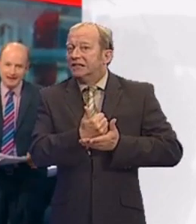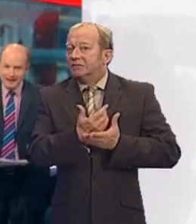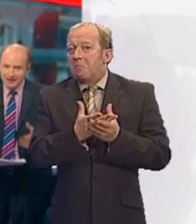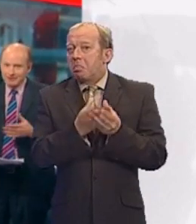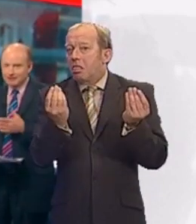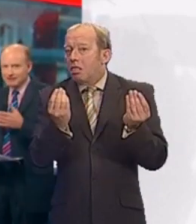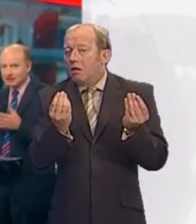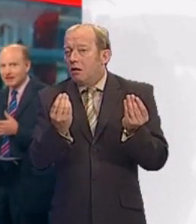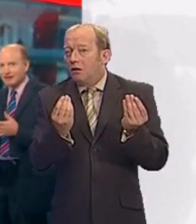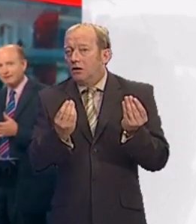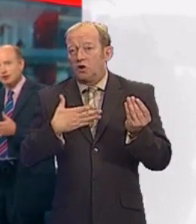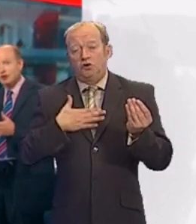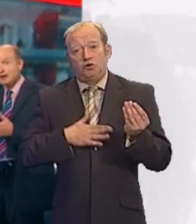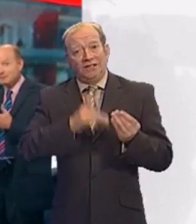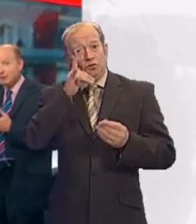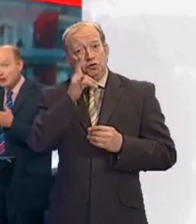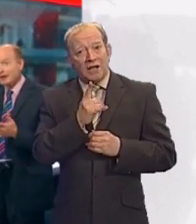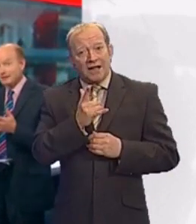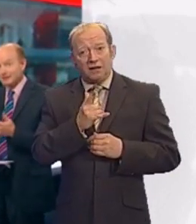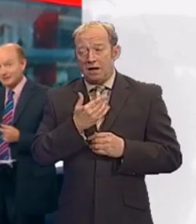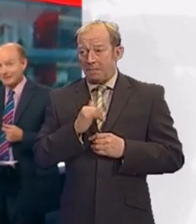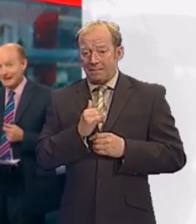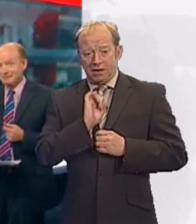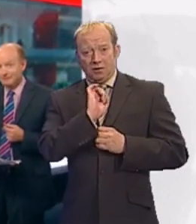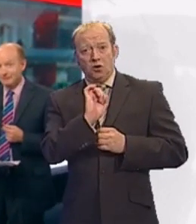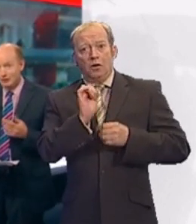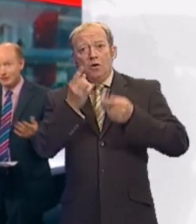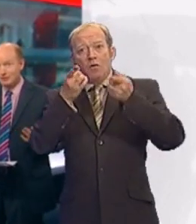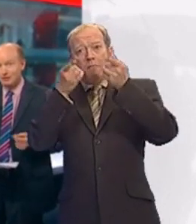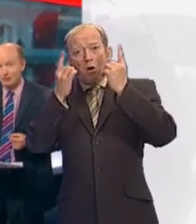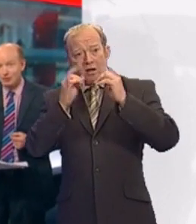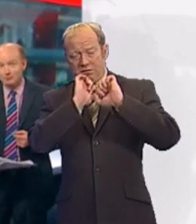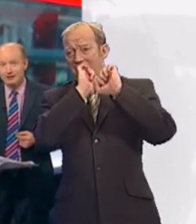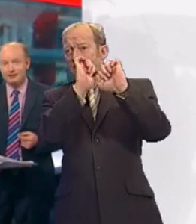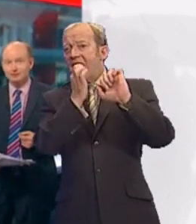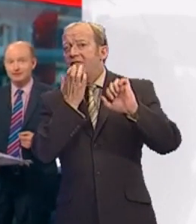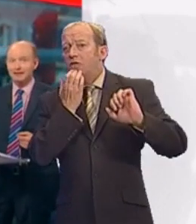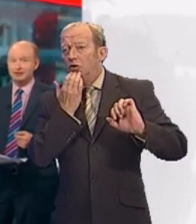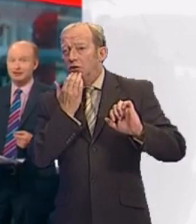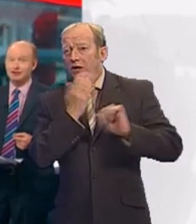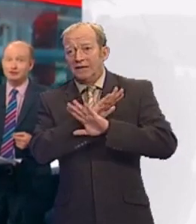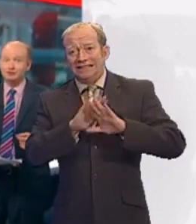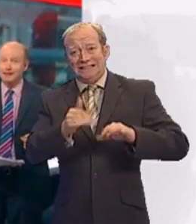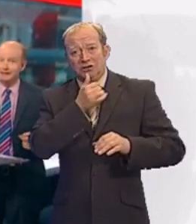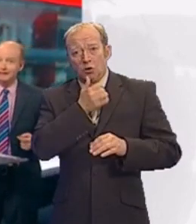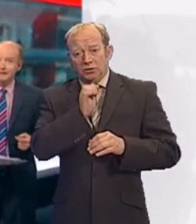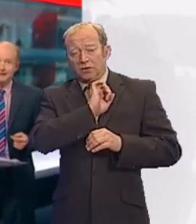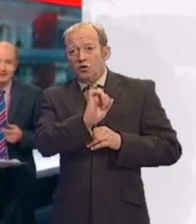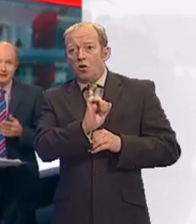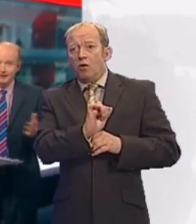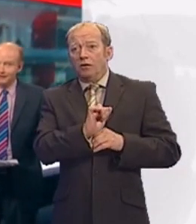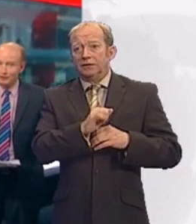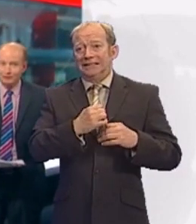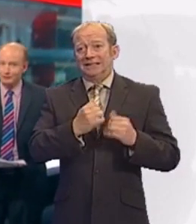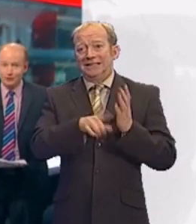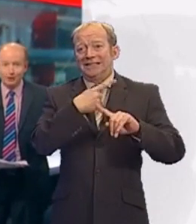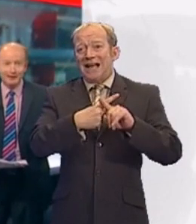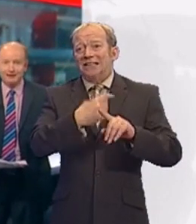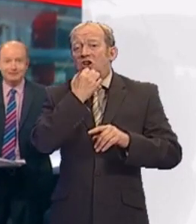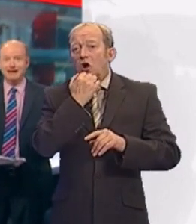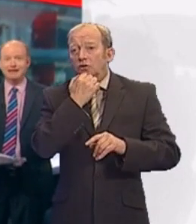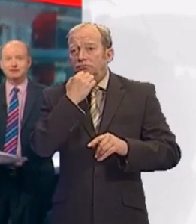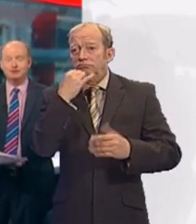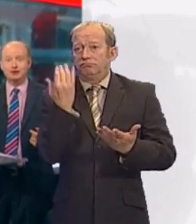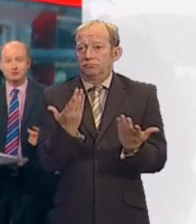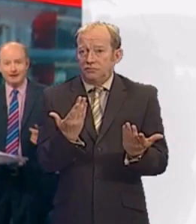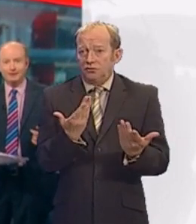instance. You need to check if your employer's to blame for not using your personal tax code correctly and so taking off the wrong amount